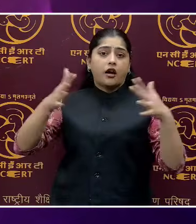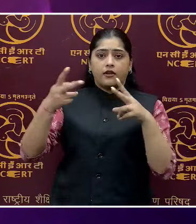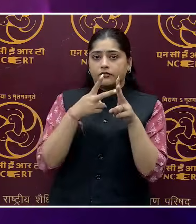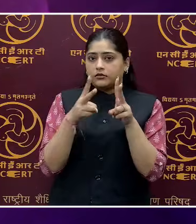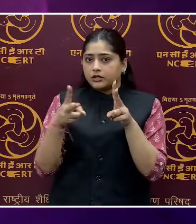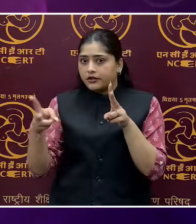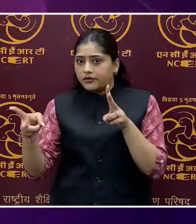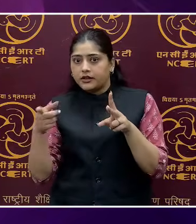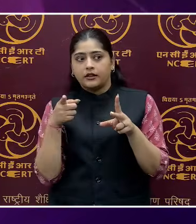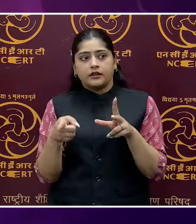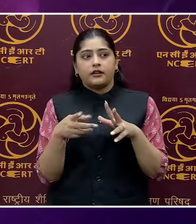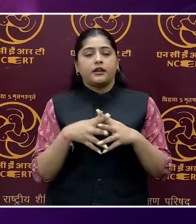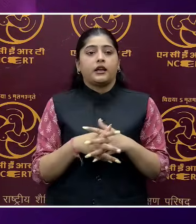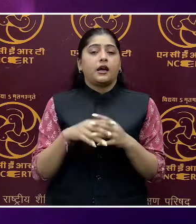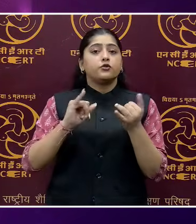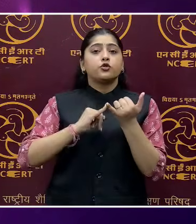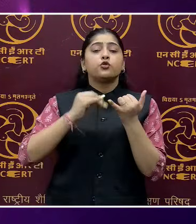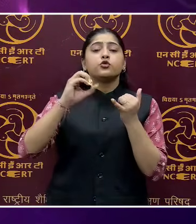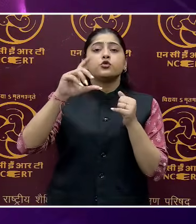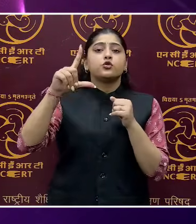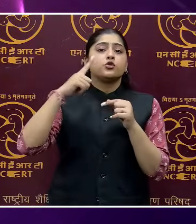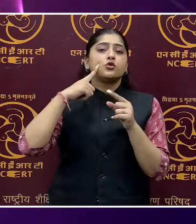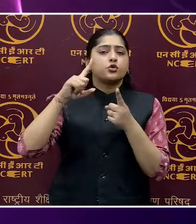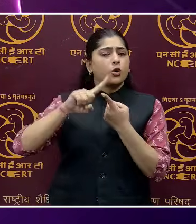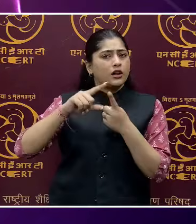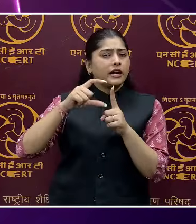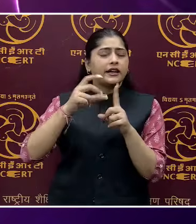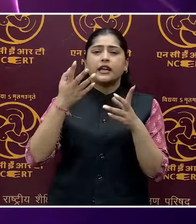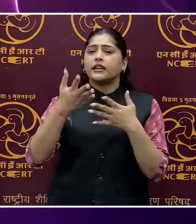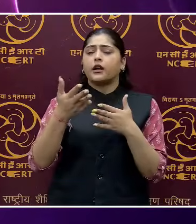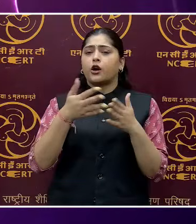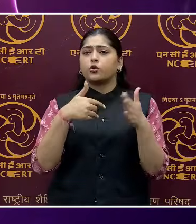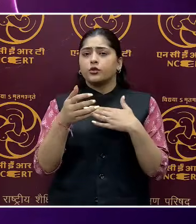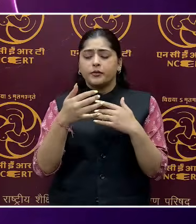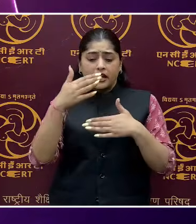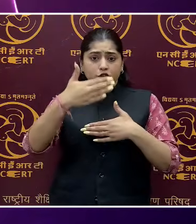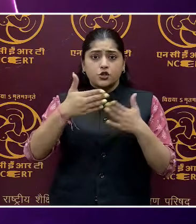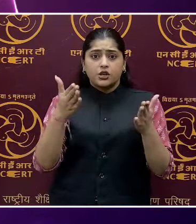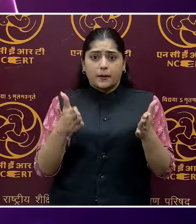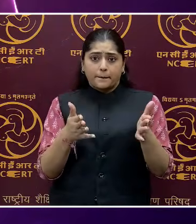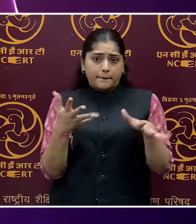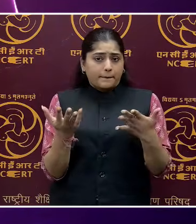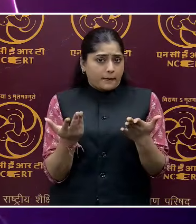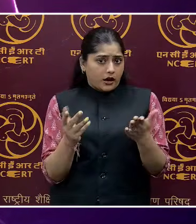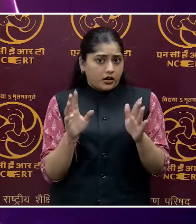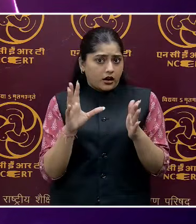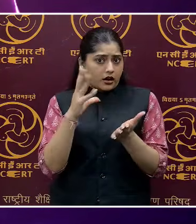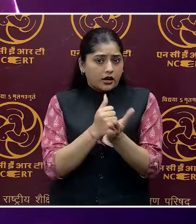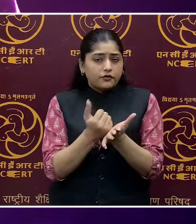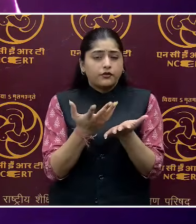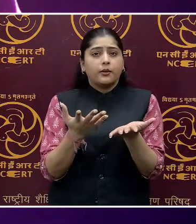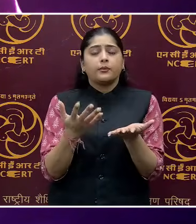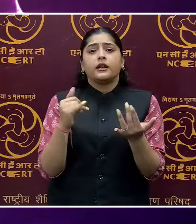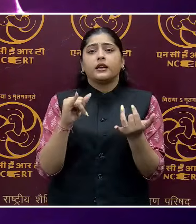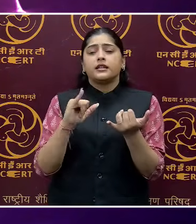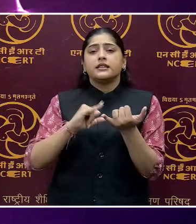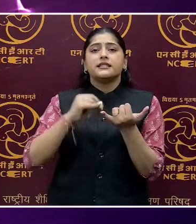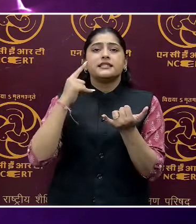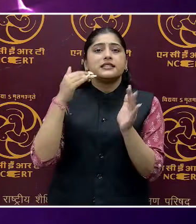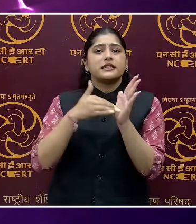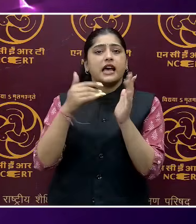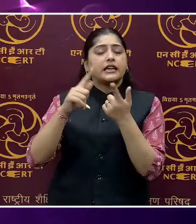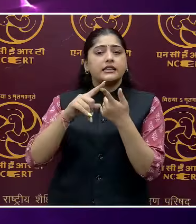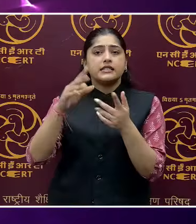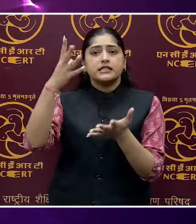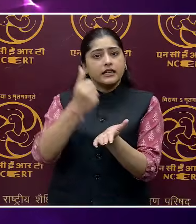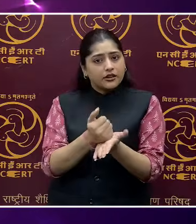as definite shape and size. Therefore, solids are unable to flow or compress because the intermolecular space